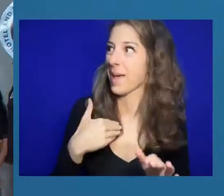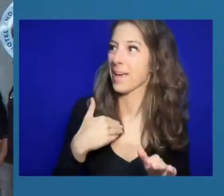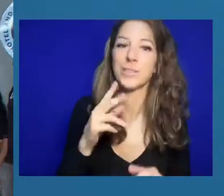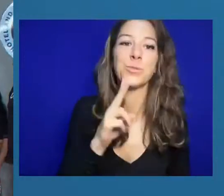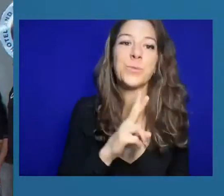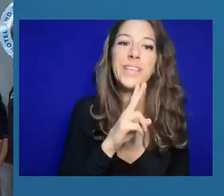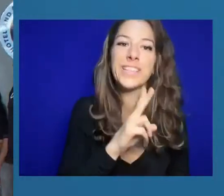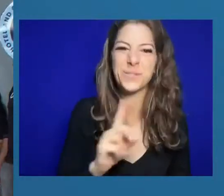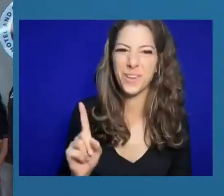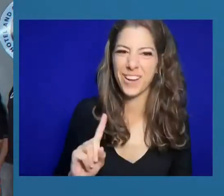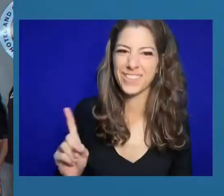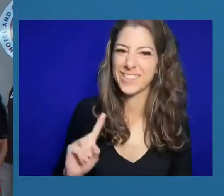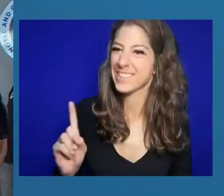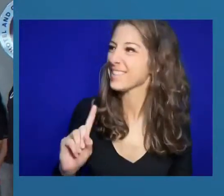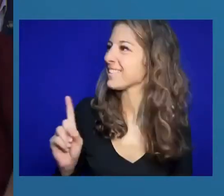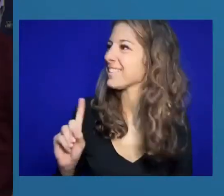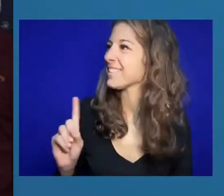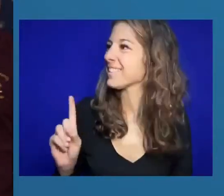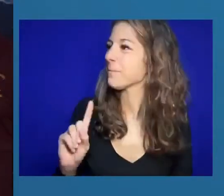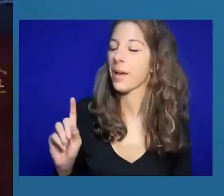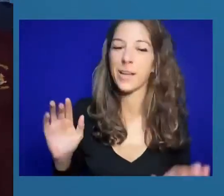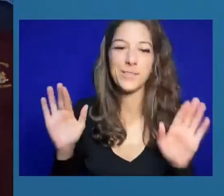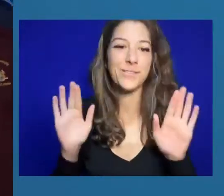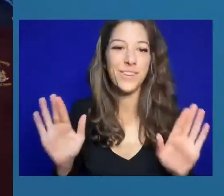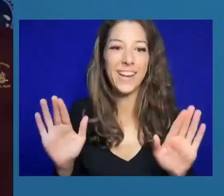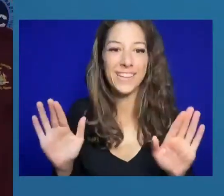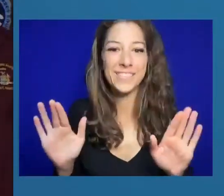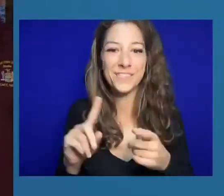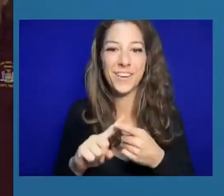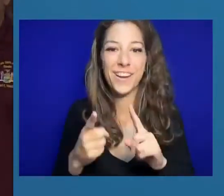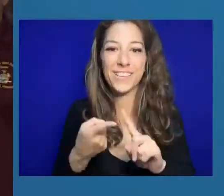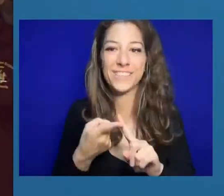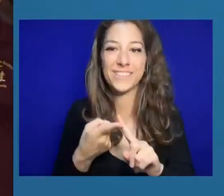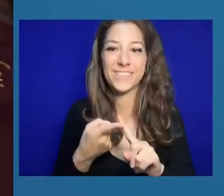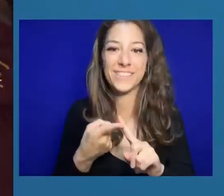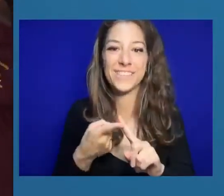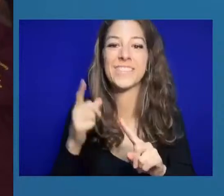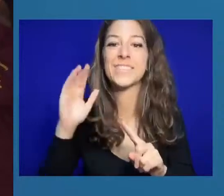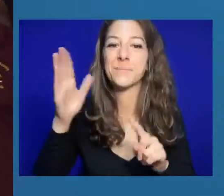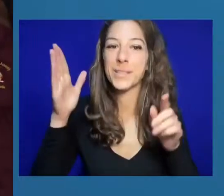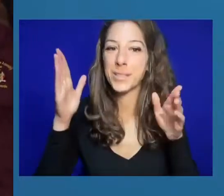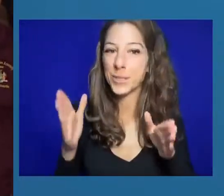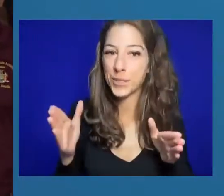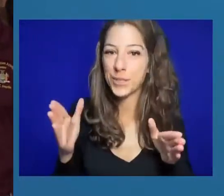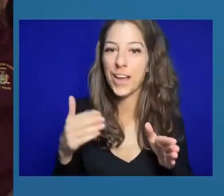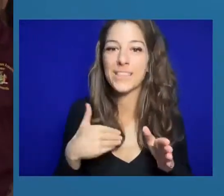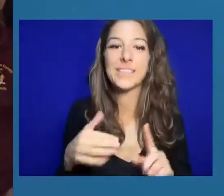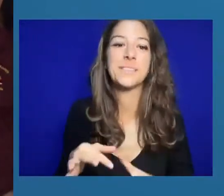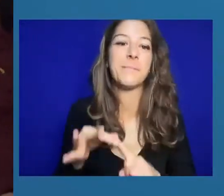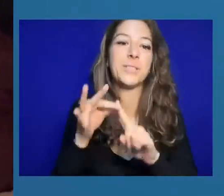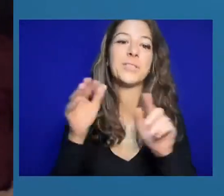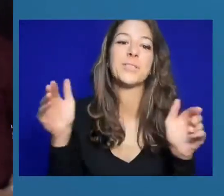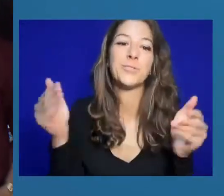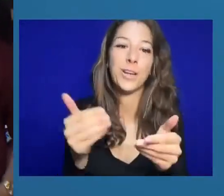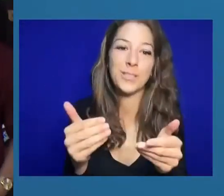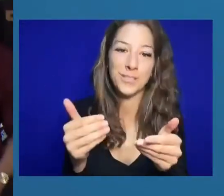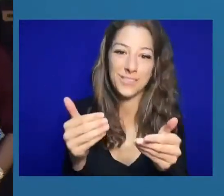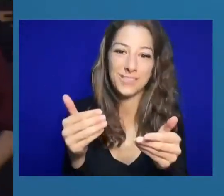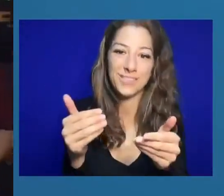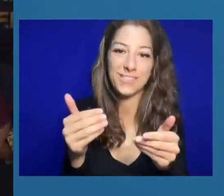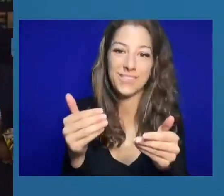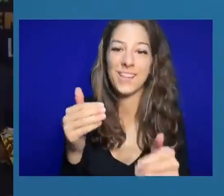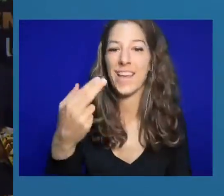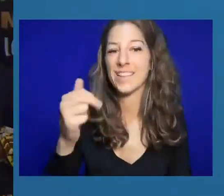he? My great friend, the speaker, who has a special introduction to make, Speaker